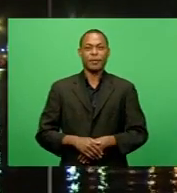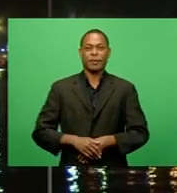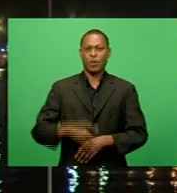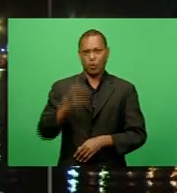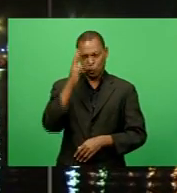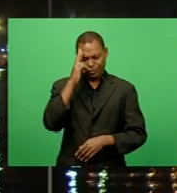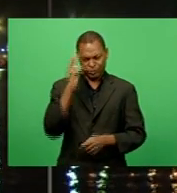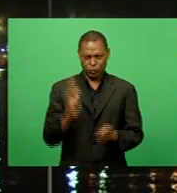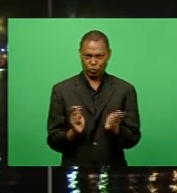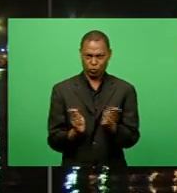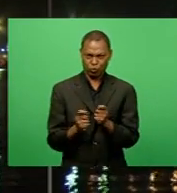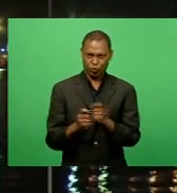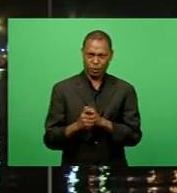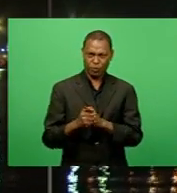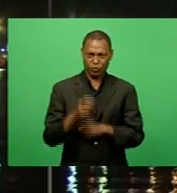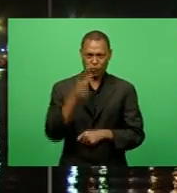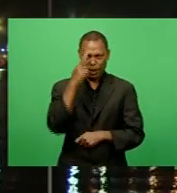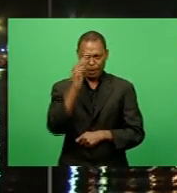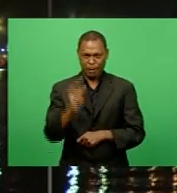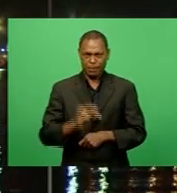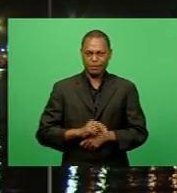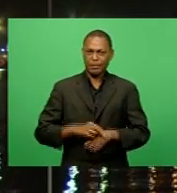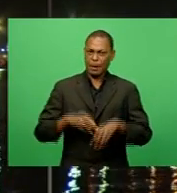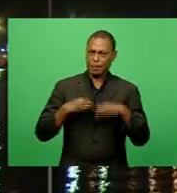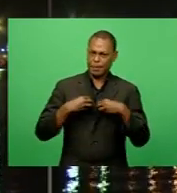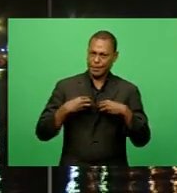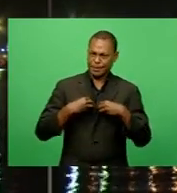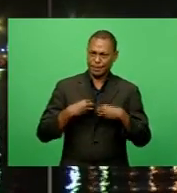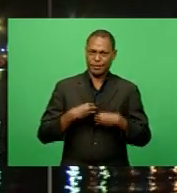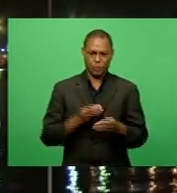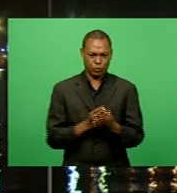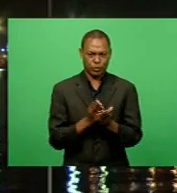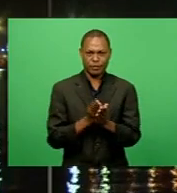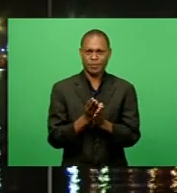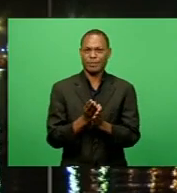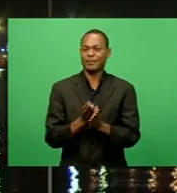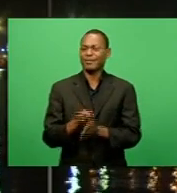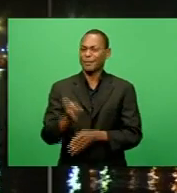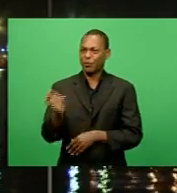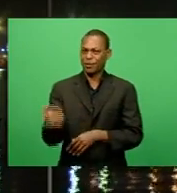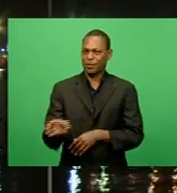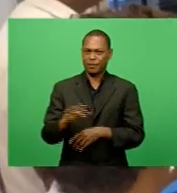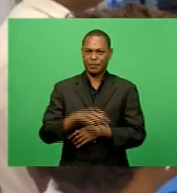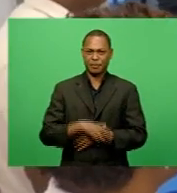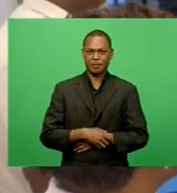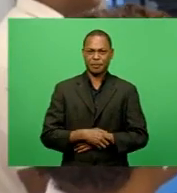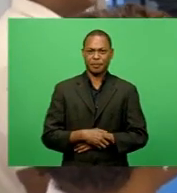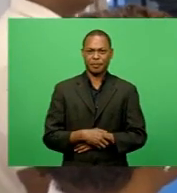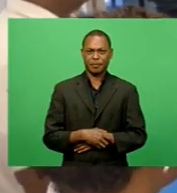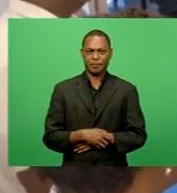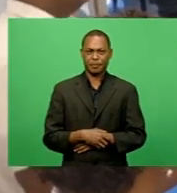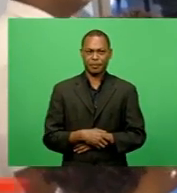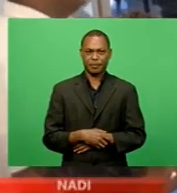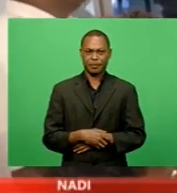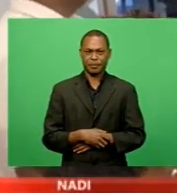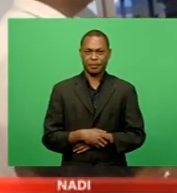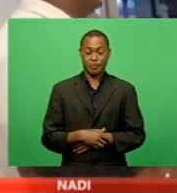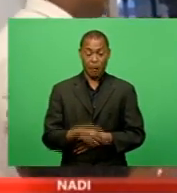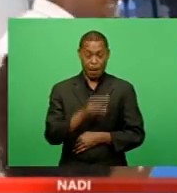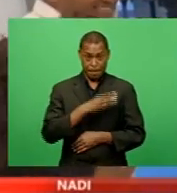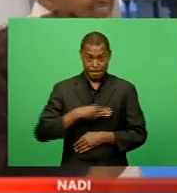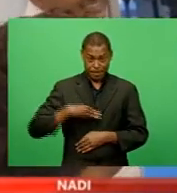business, as they don't want it to be an authority but rather a service provider. Felipe Naikaso has more. The Minister for